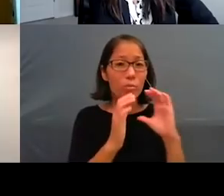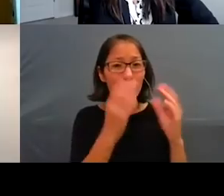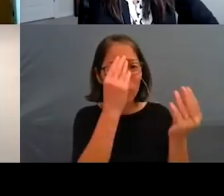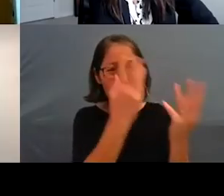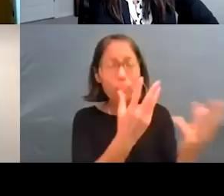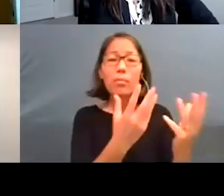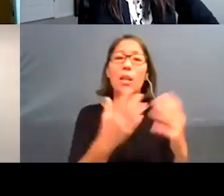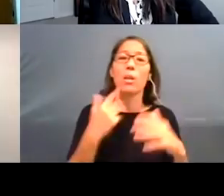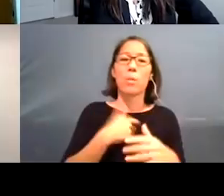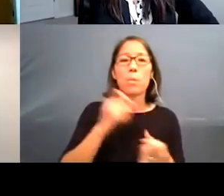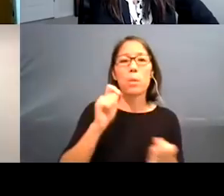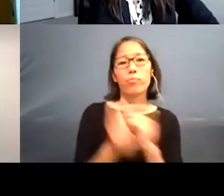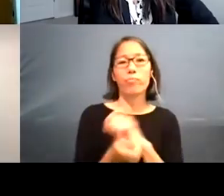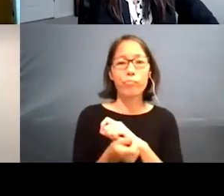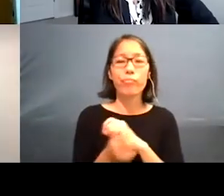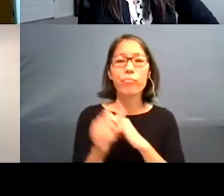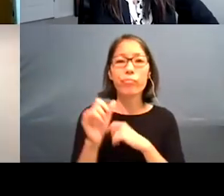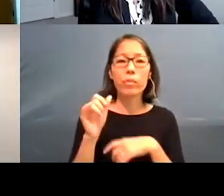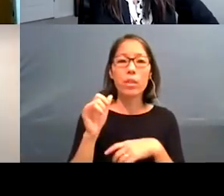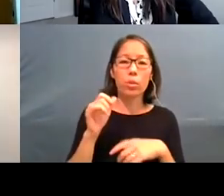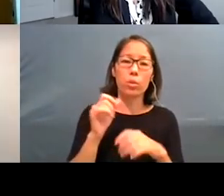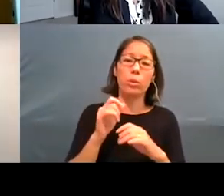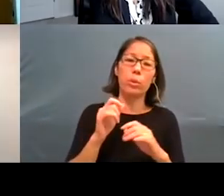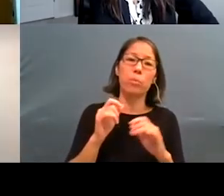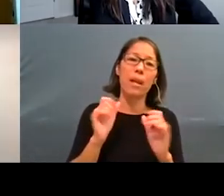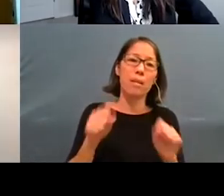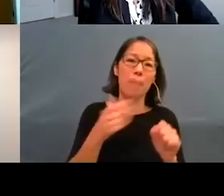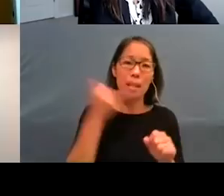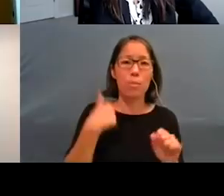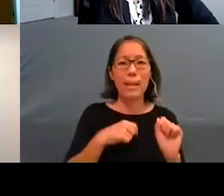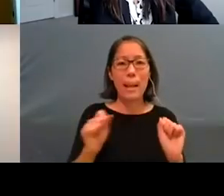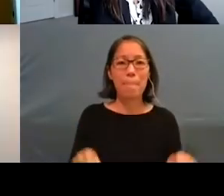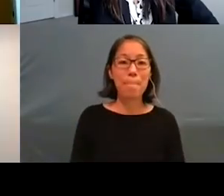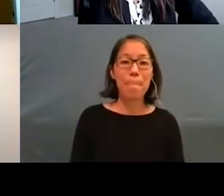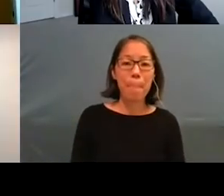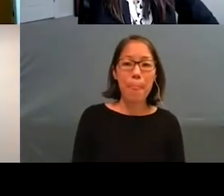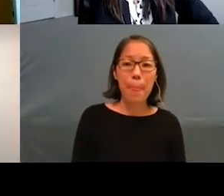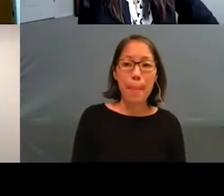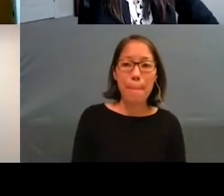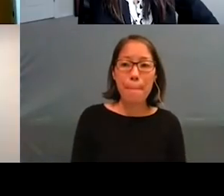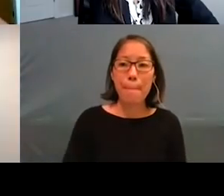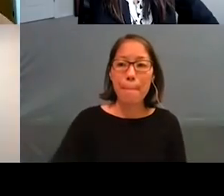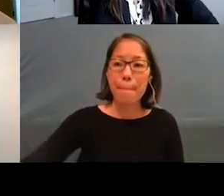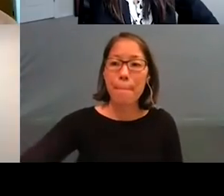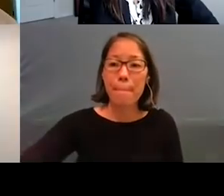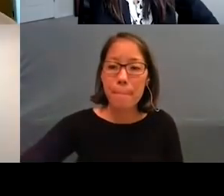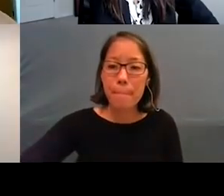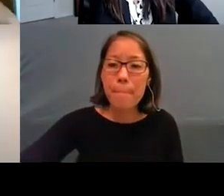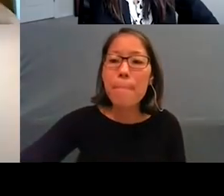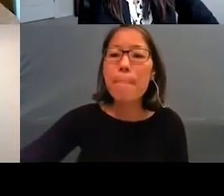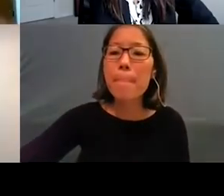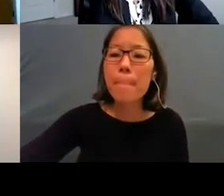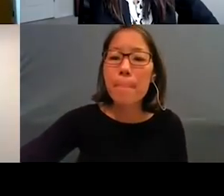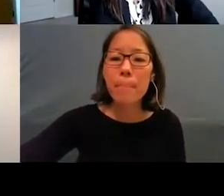adjustments that need to be made to the best of our ability. If I could just interject, when you